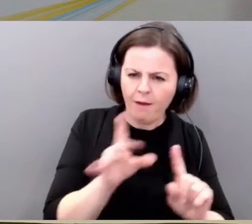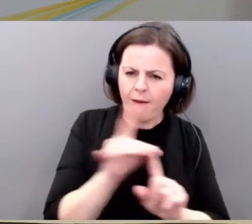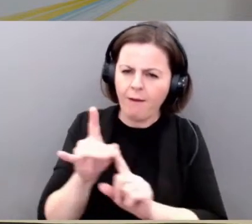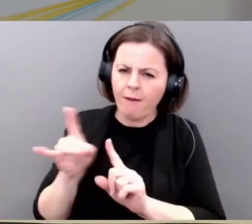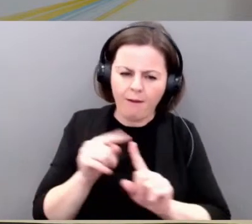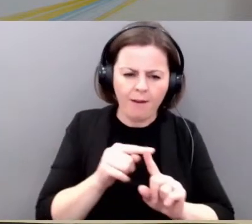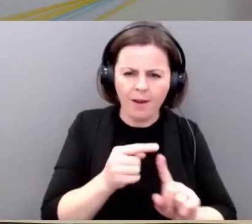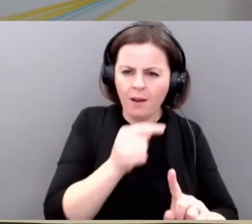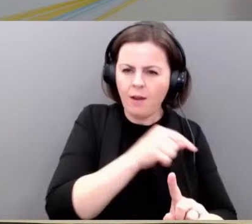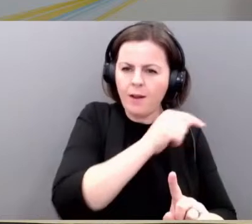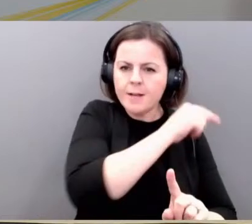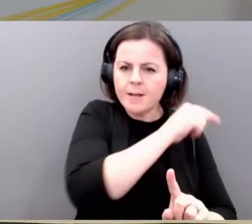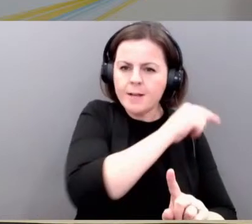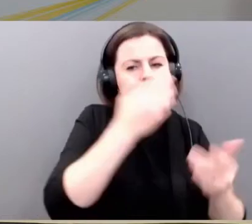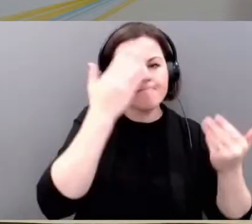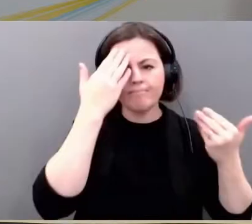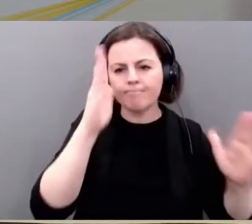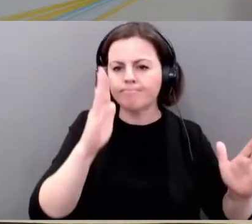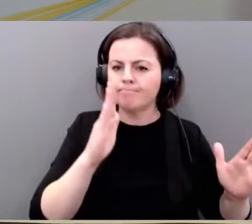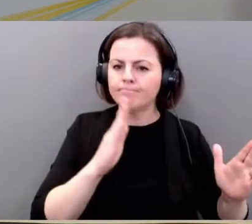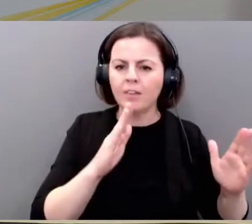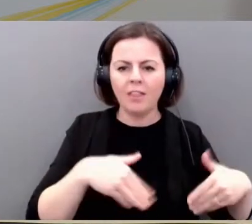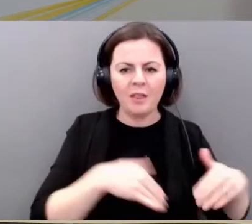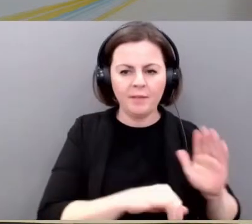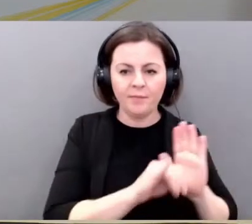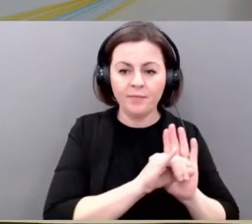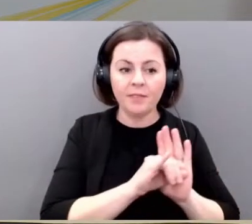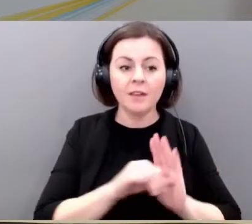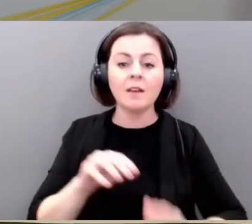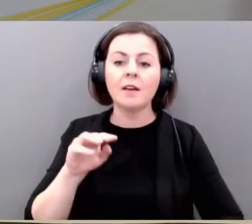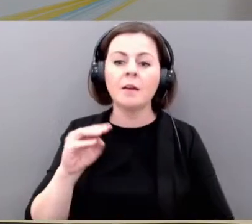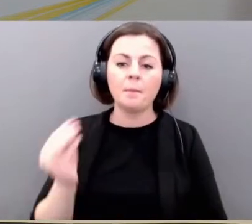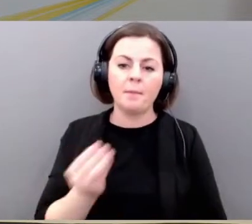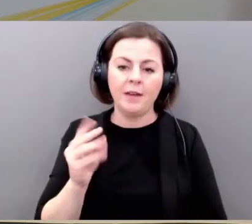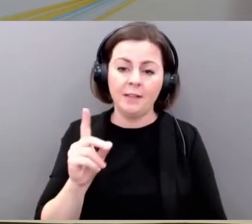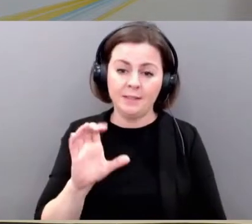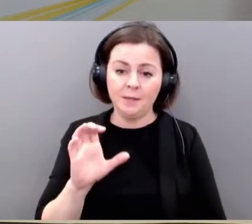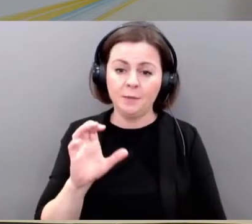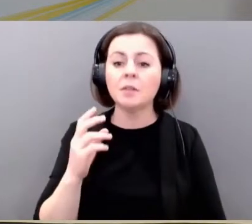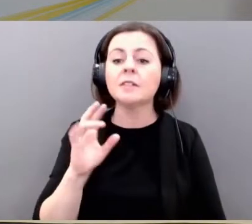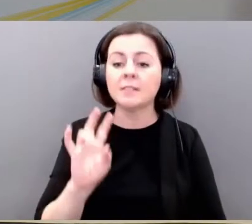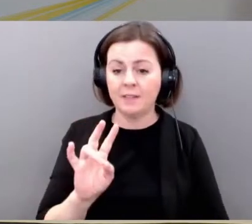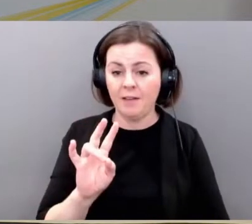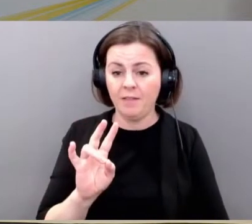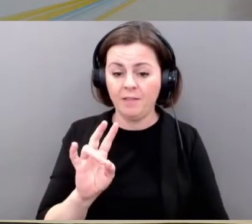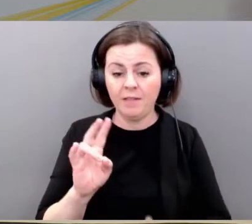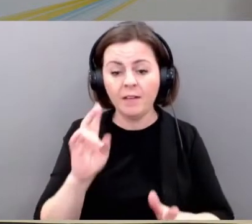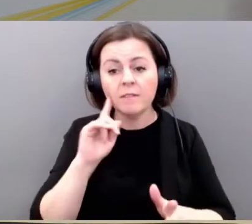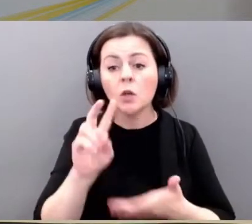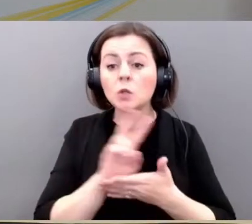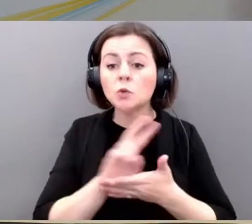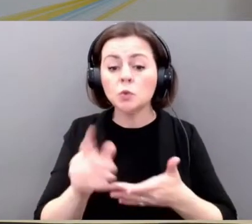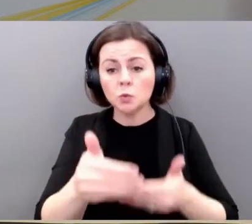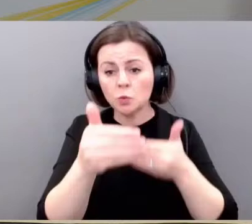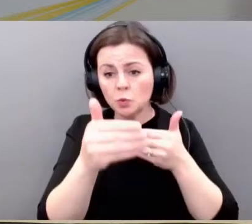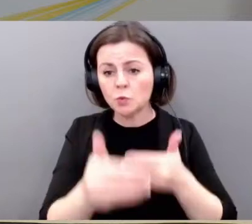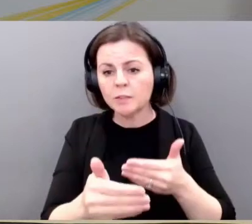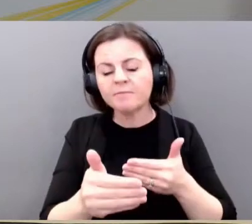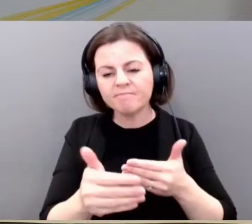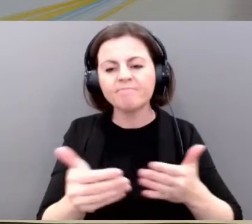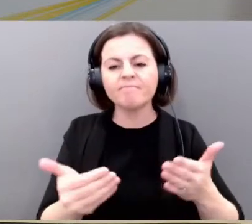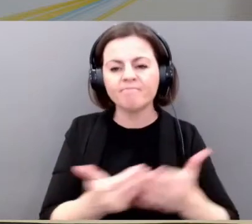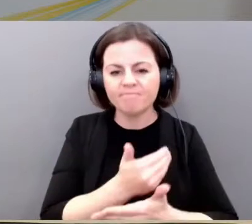And on Monday, the 7th, and for a 2-week period, the circuit breaker measures were implemented to limit the size of organized and